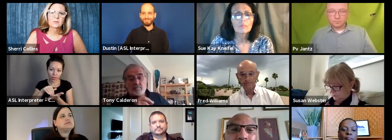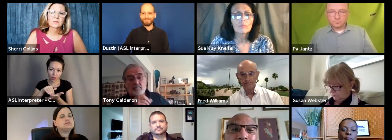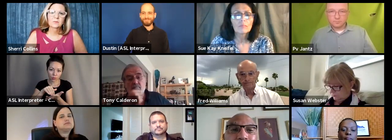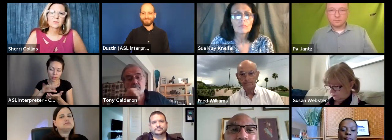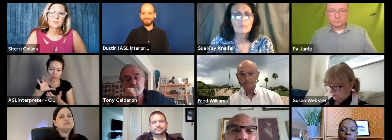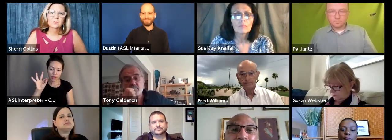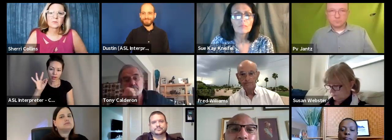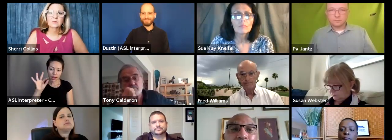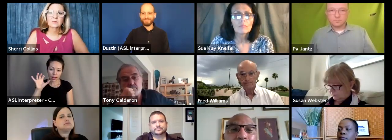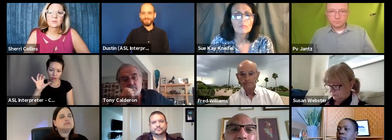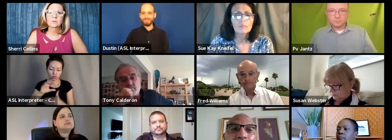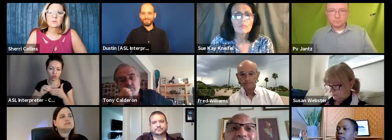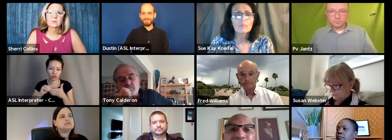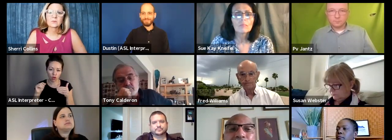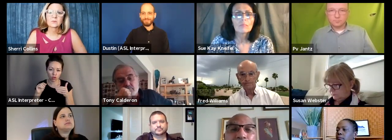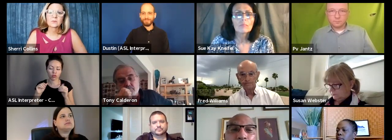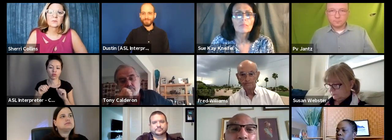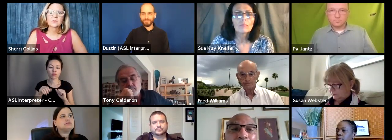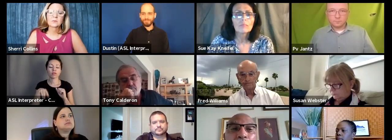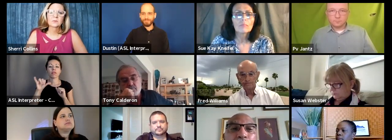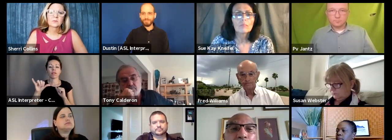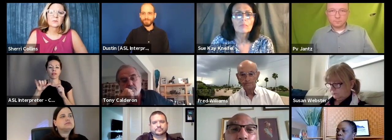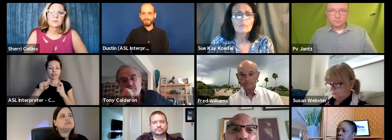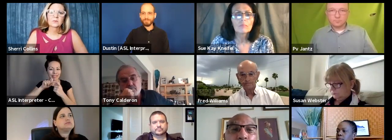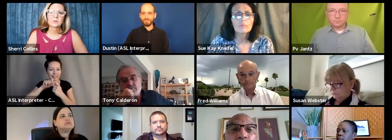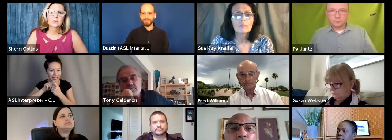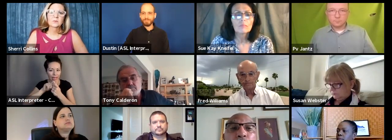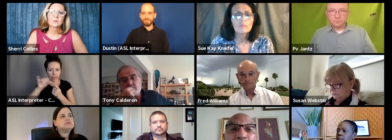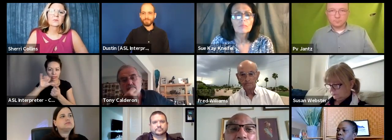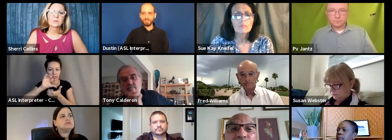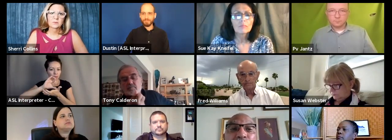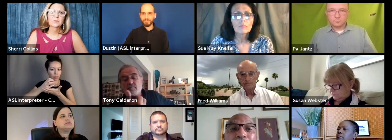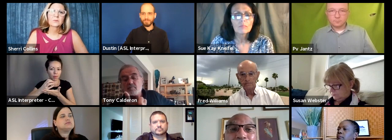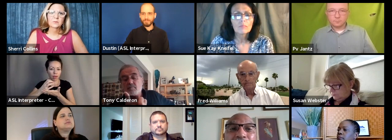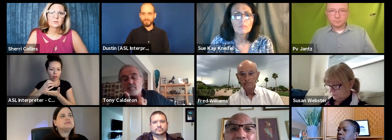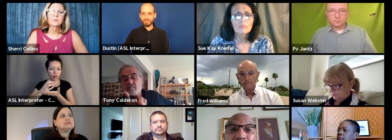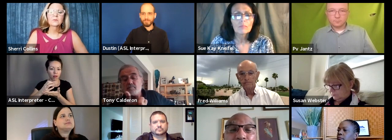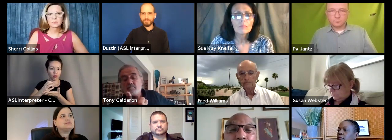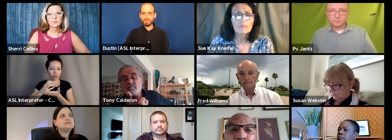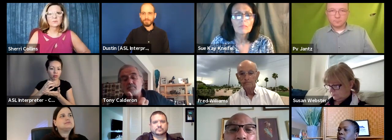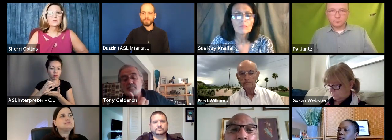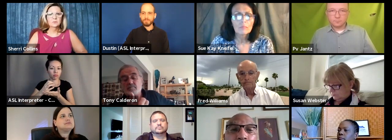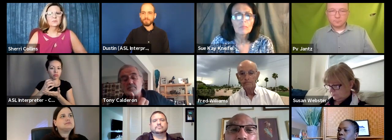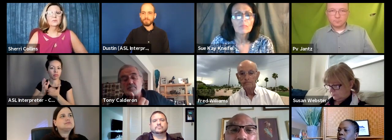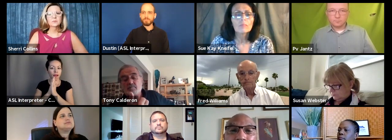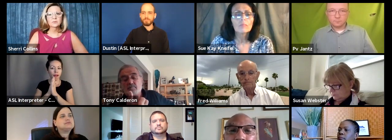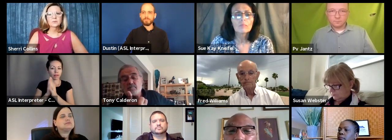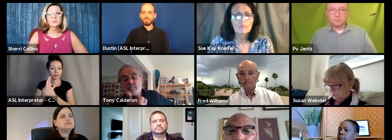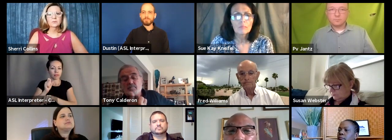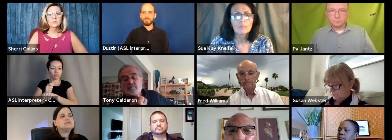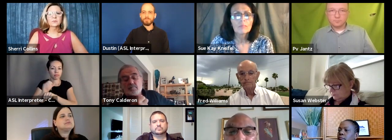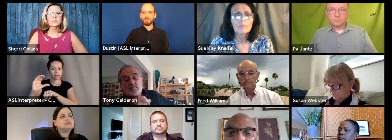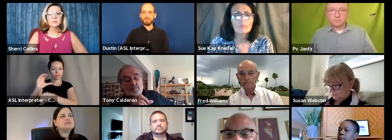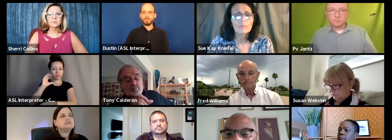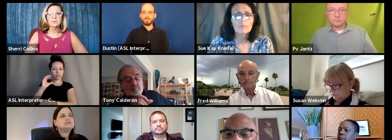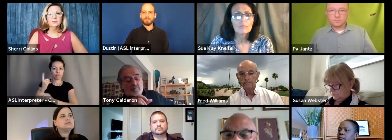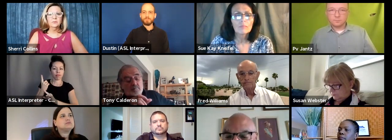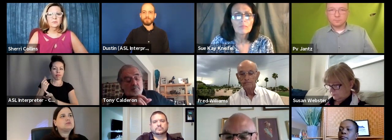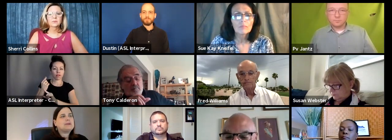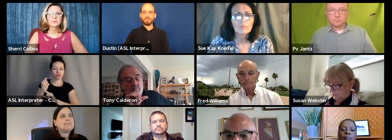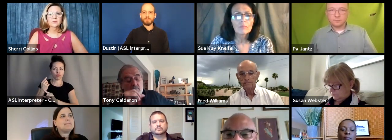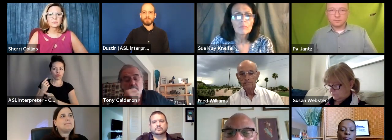$4,685,900. That is exactly the same amount that we were appropriated for last year. In discussing